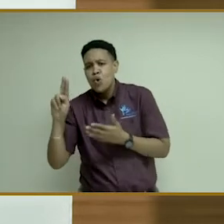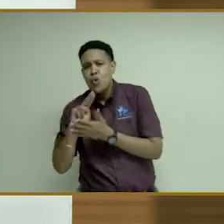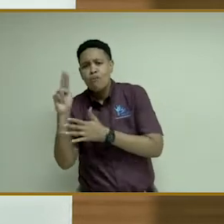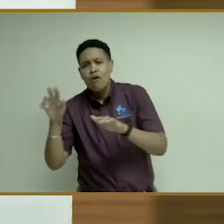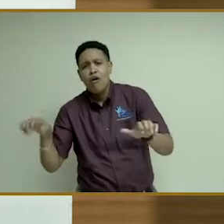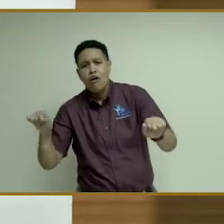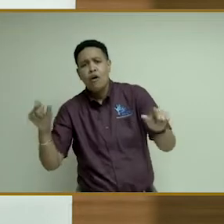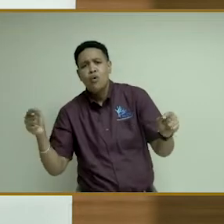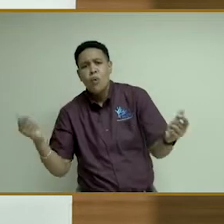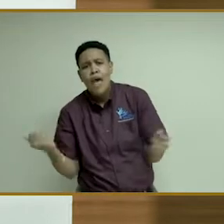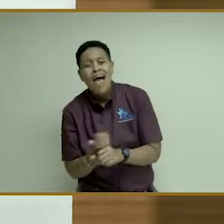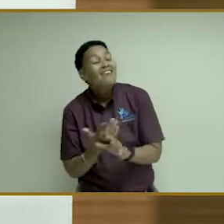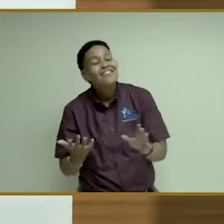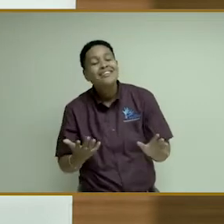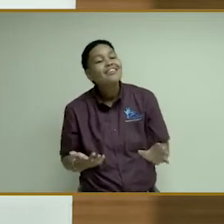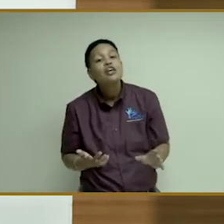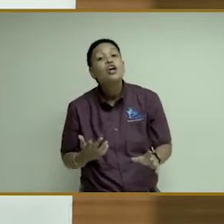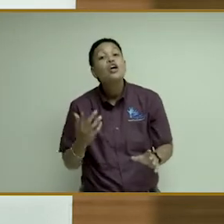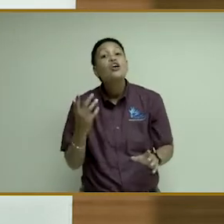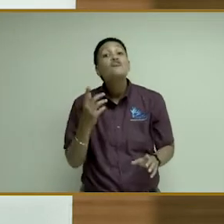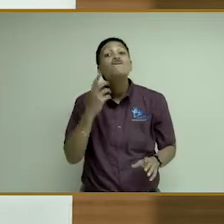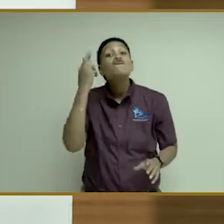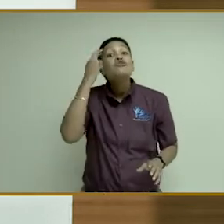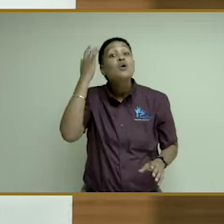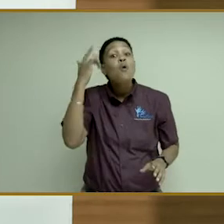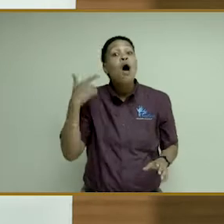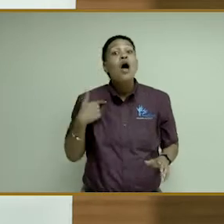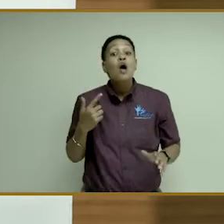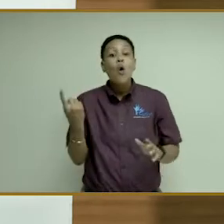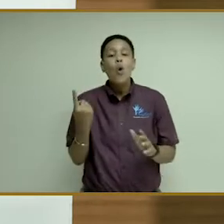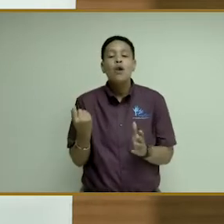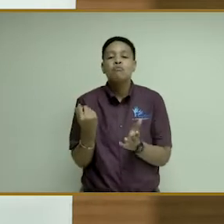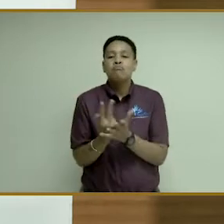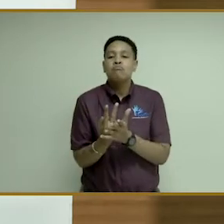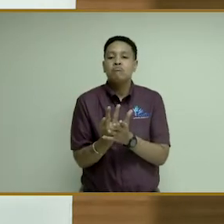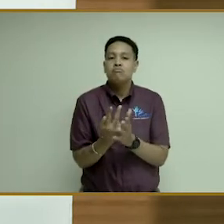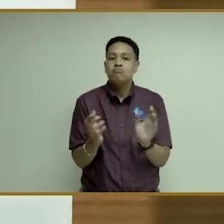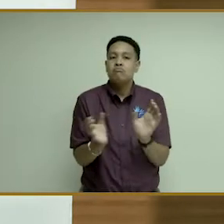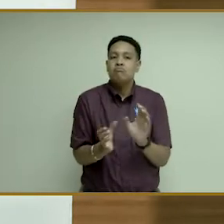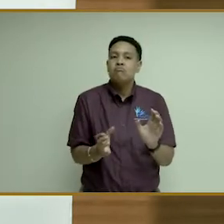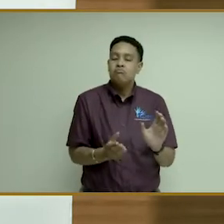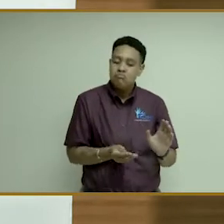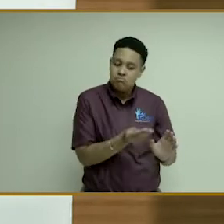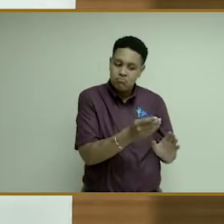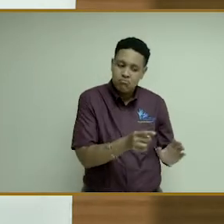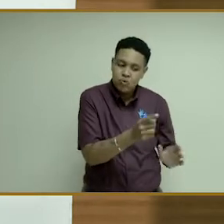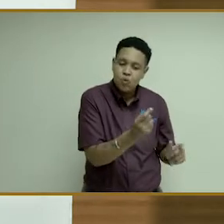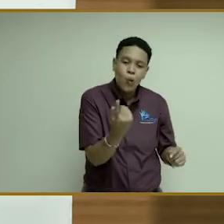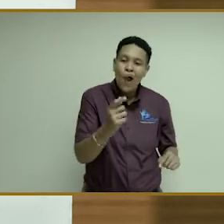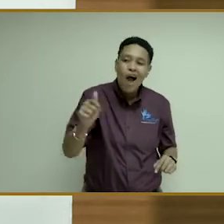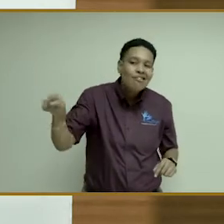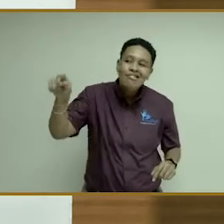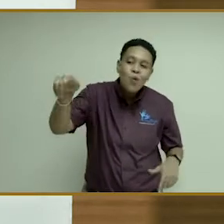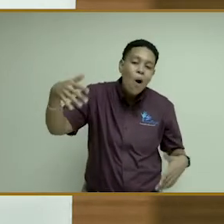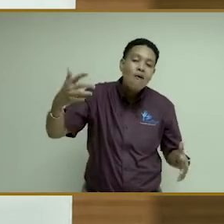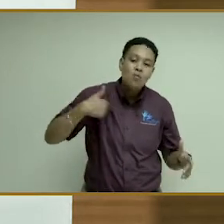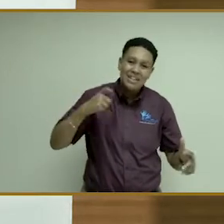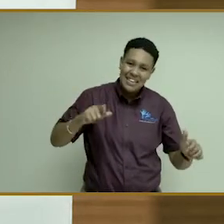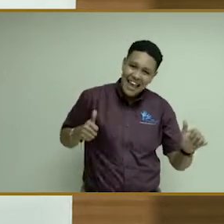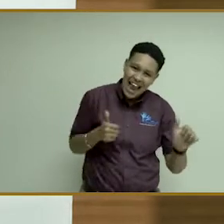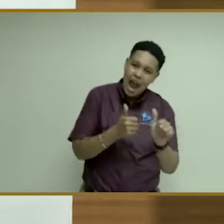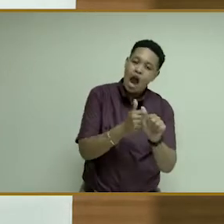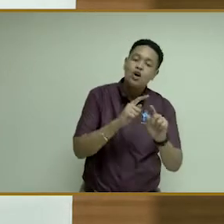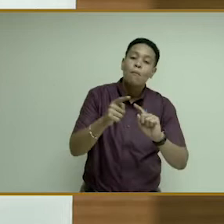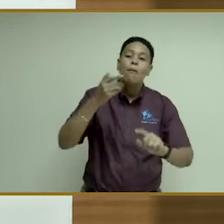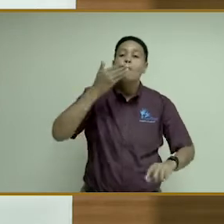we are the only ones that are accredited to do it, and the only ones with the machines to do it. Now, we need to play catch up, but